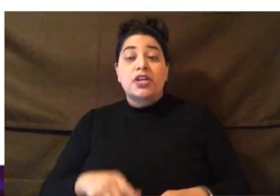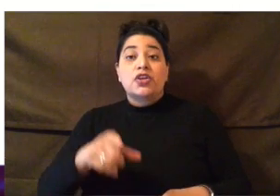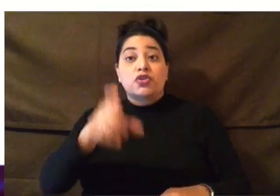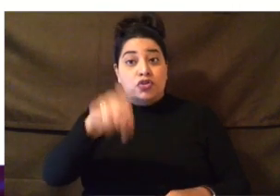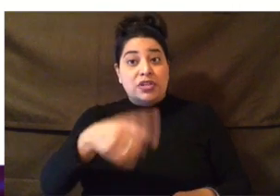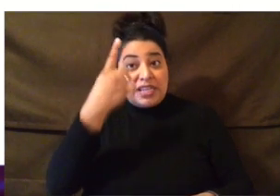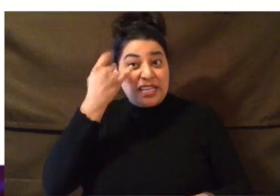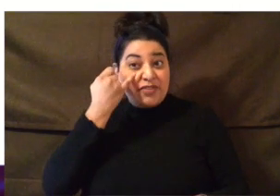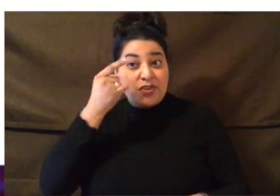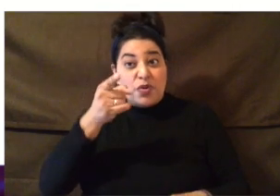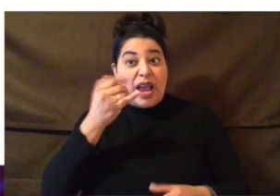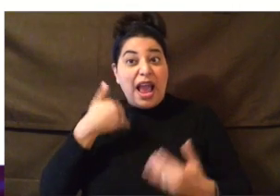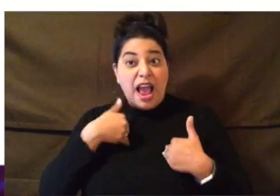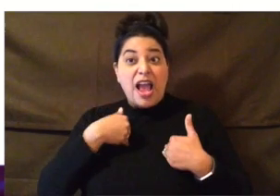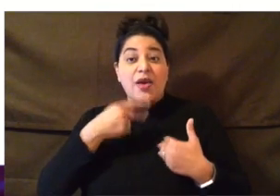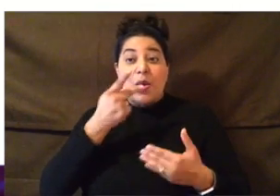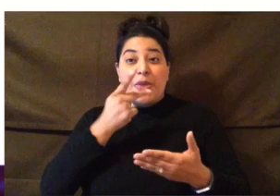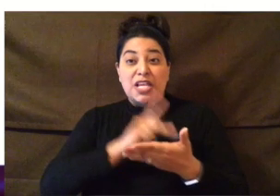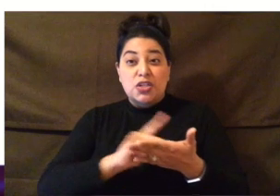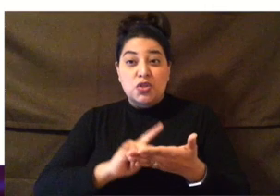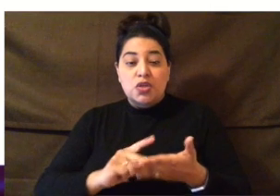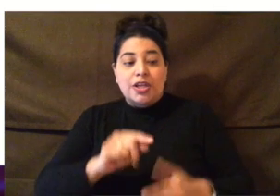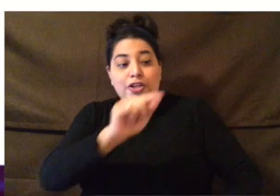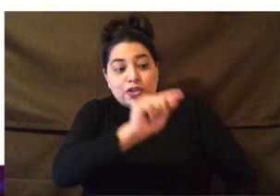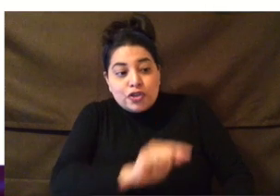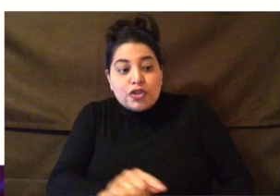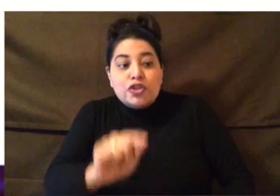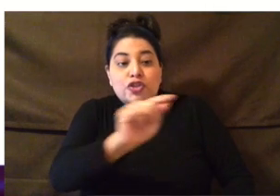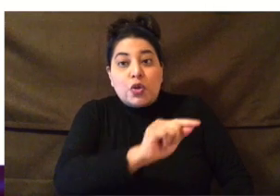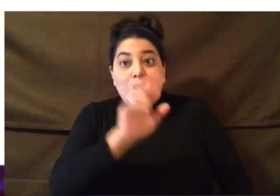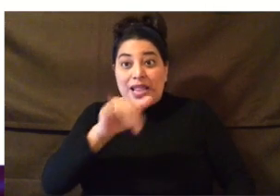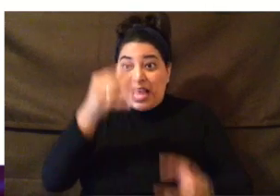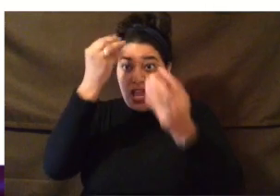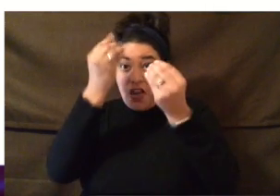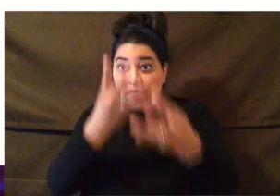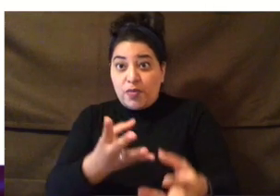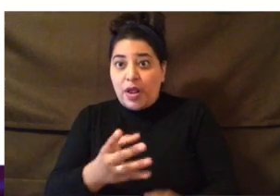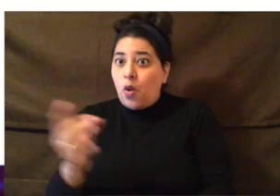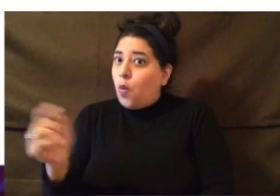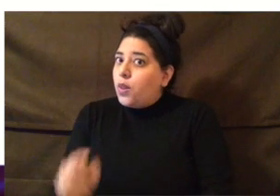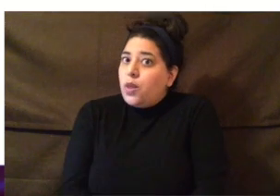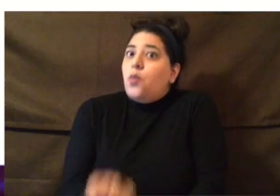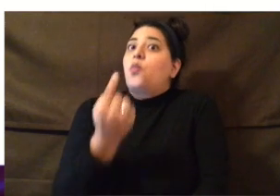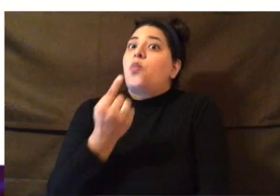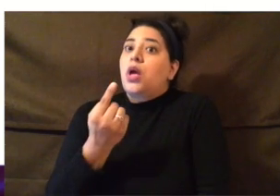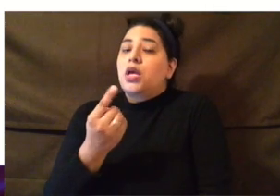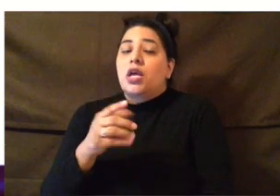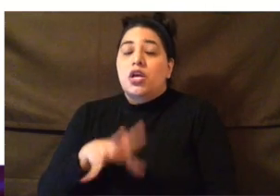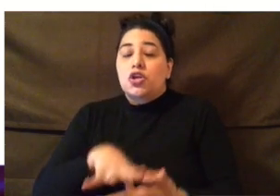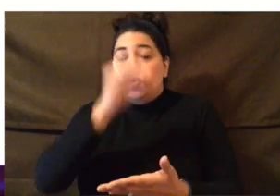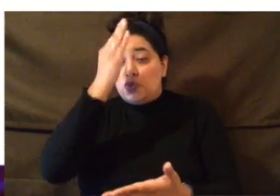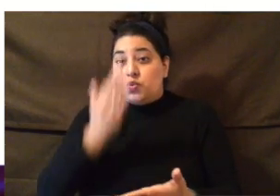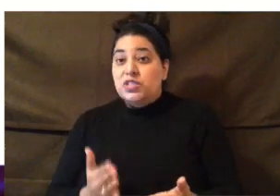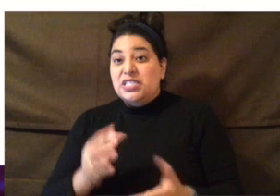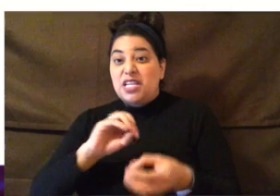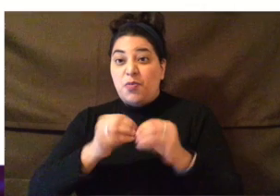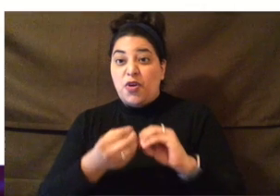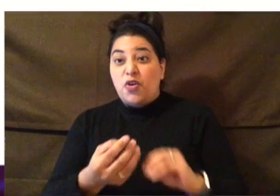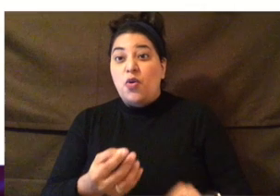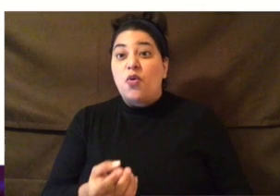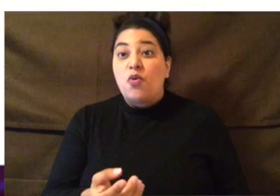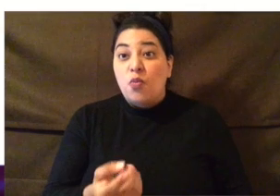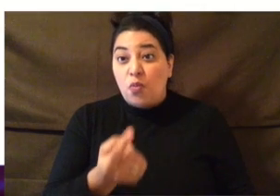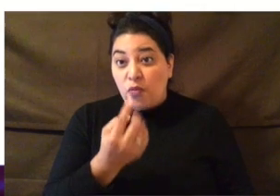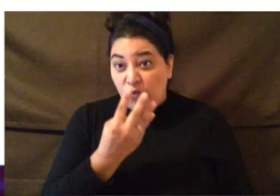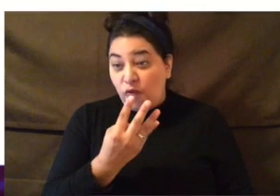ahead and circle that data. Okay, there's only one. Student number 4 is 6 years old. There's no other kiddo